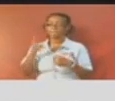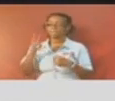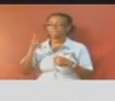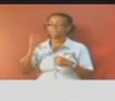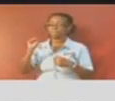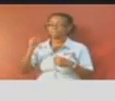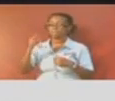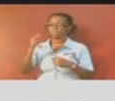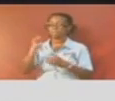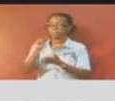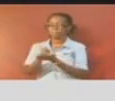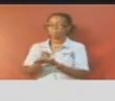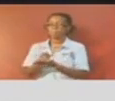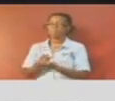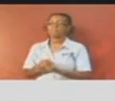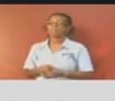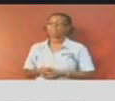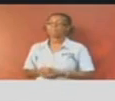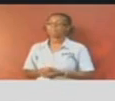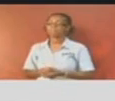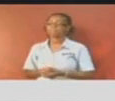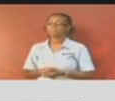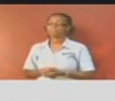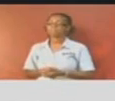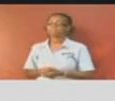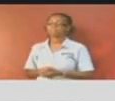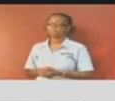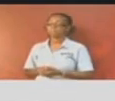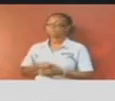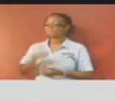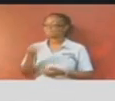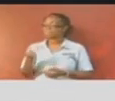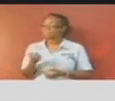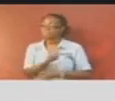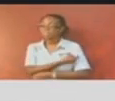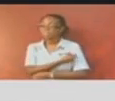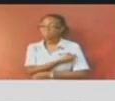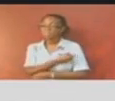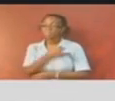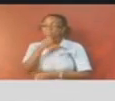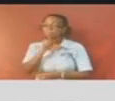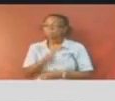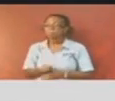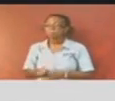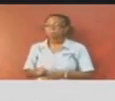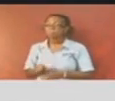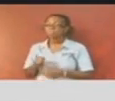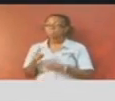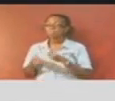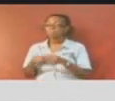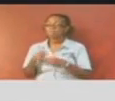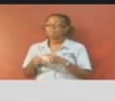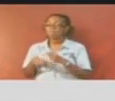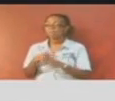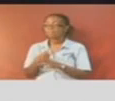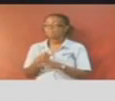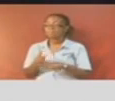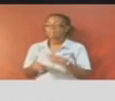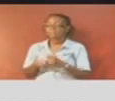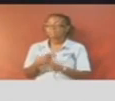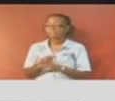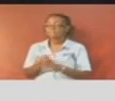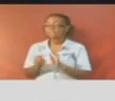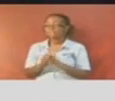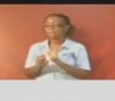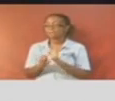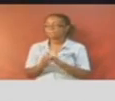will be from this particular category. Other vaccines is a very old platform, influenza, for example, is based on the inactivated